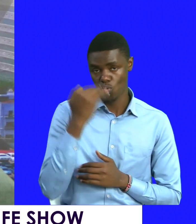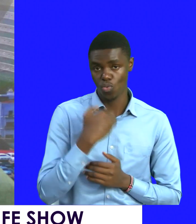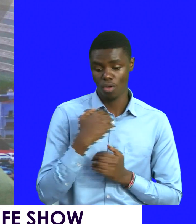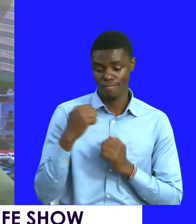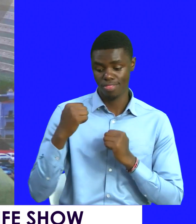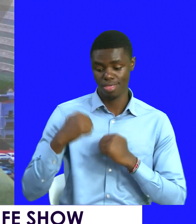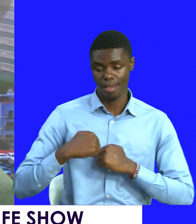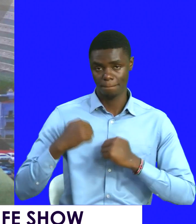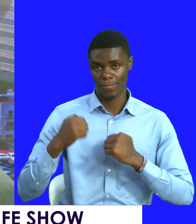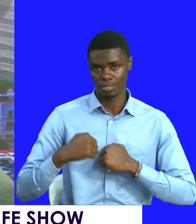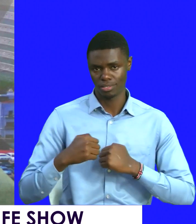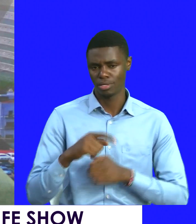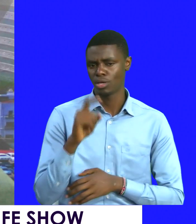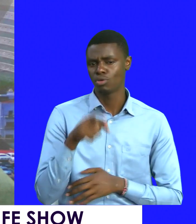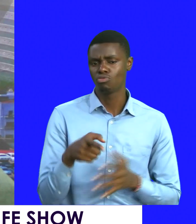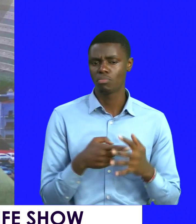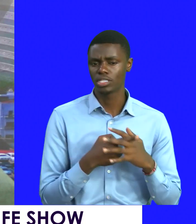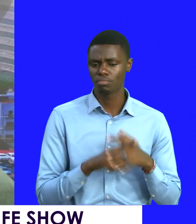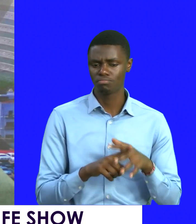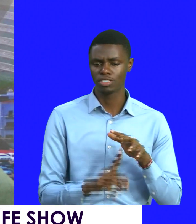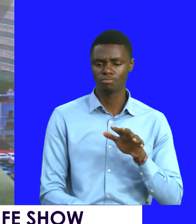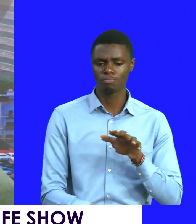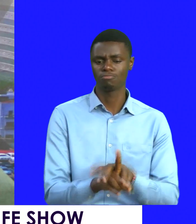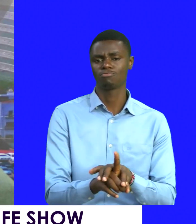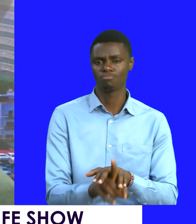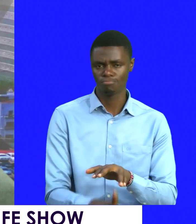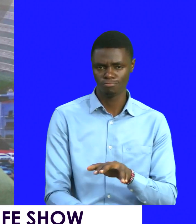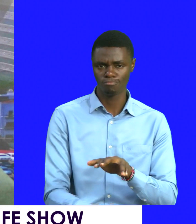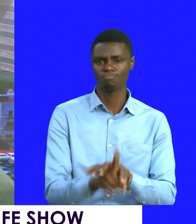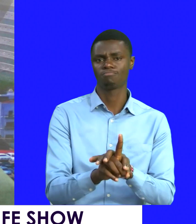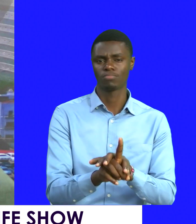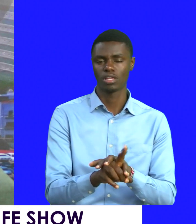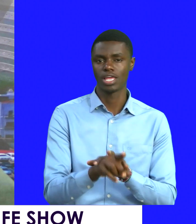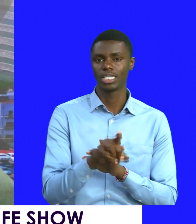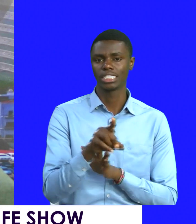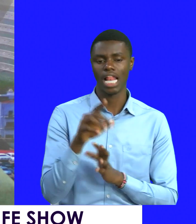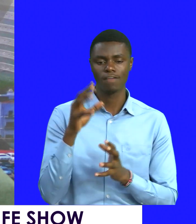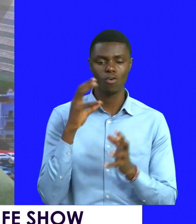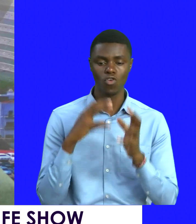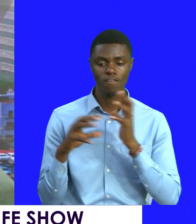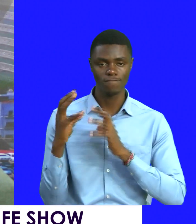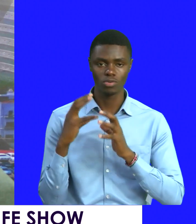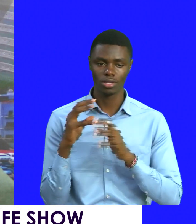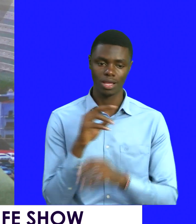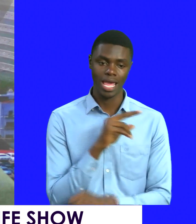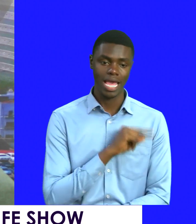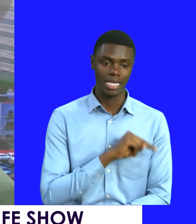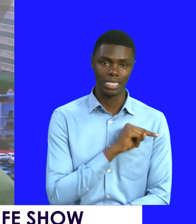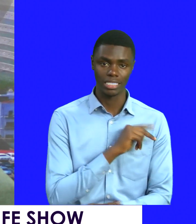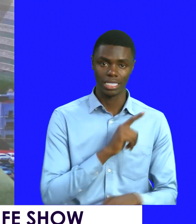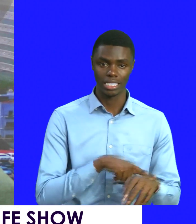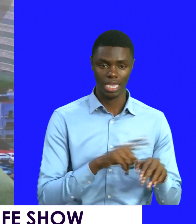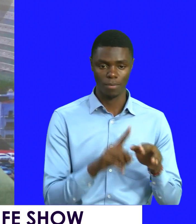ability. You need to start bringing it out. You are confusing nature when you bring